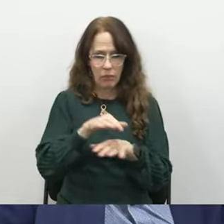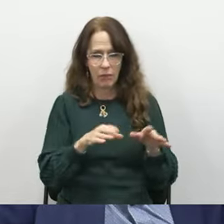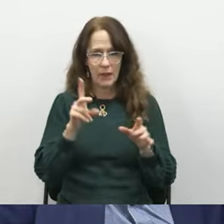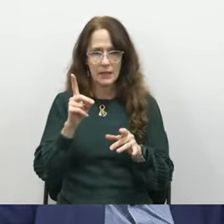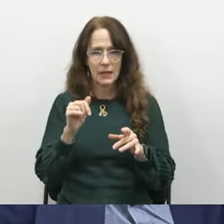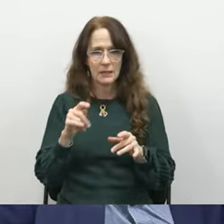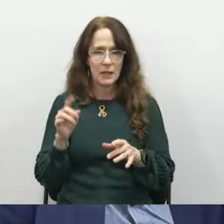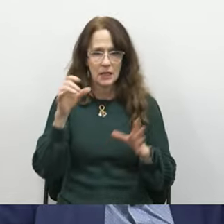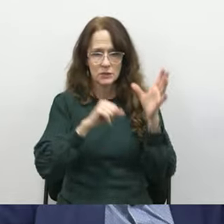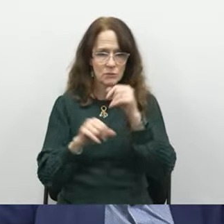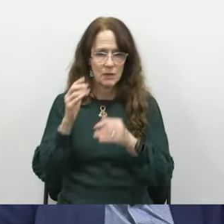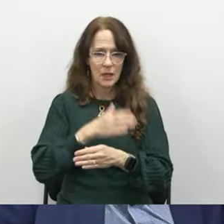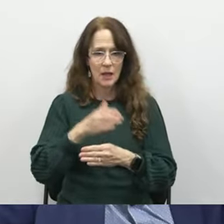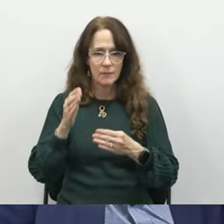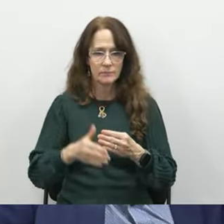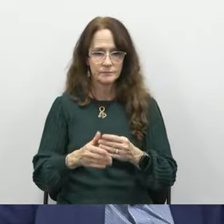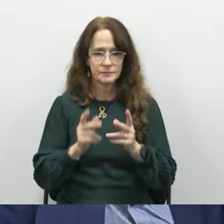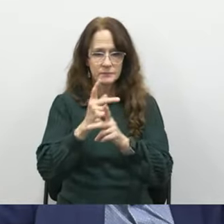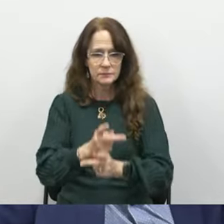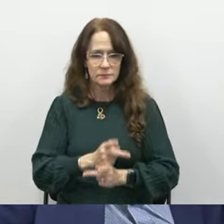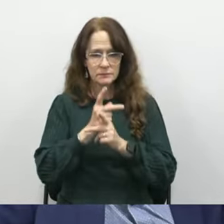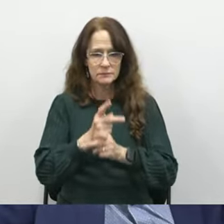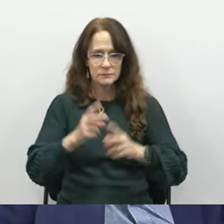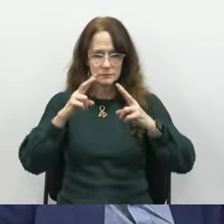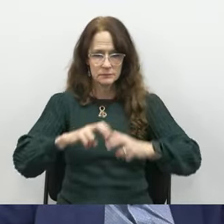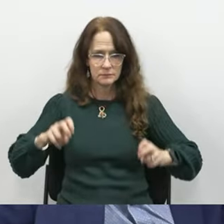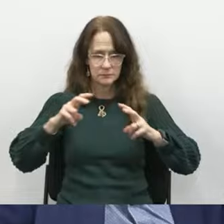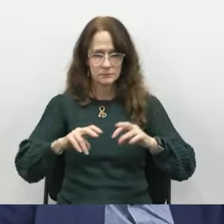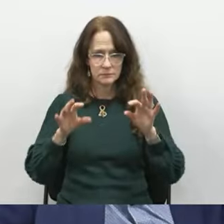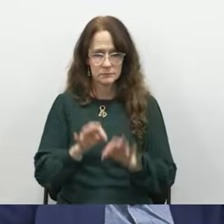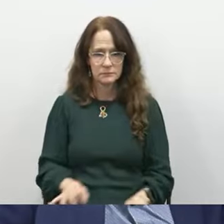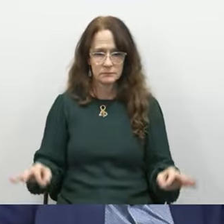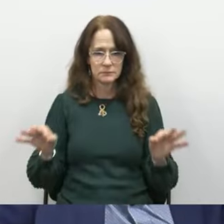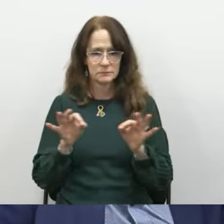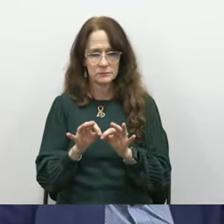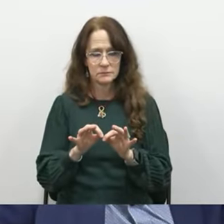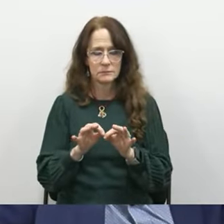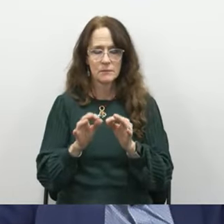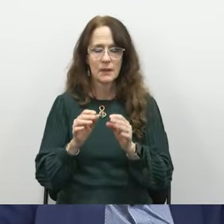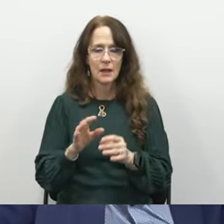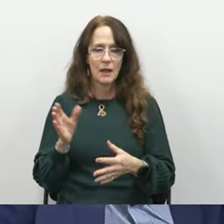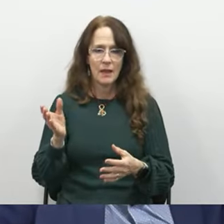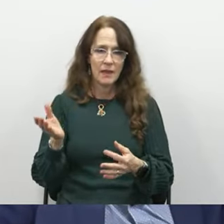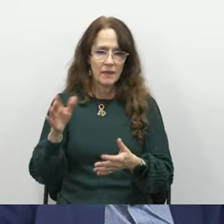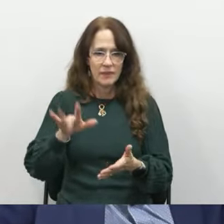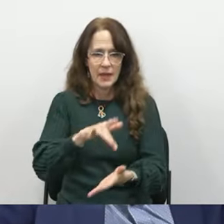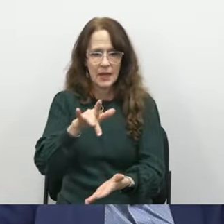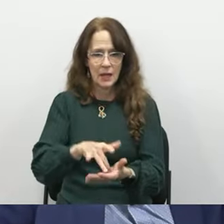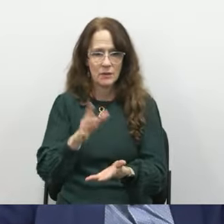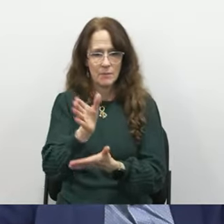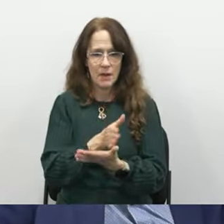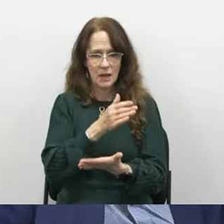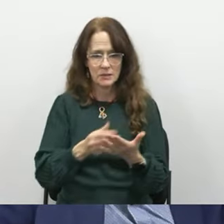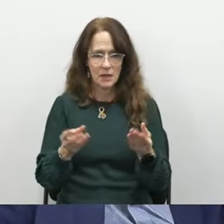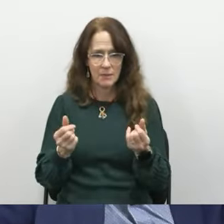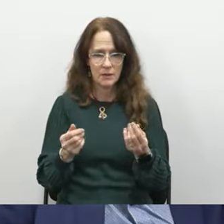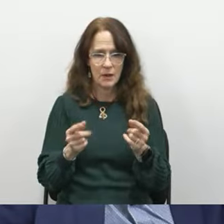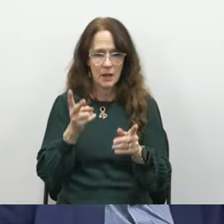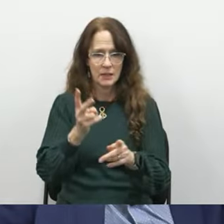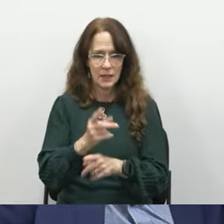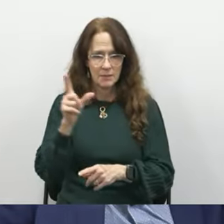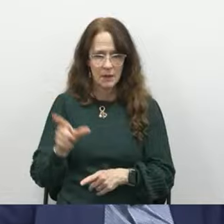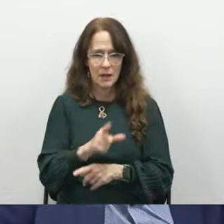assumptions, and conclusions, careful scrutiny is essential. The interim budget materials suggest that keeping libraries